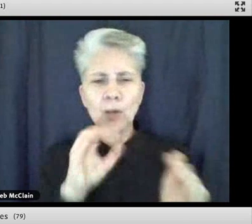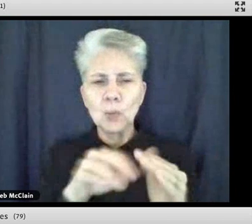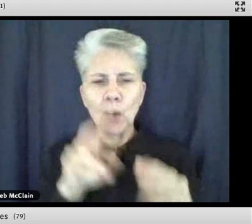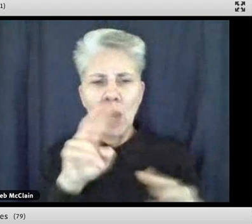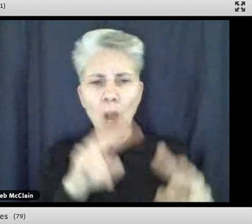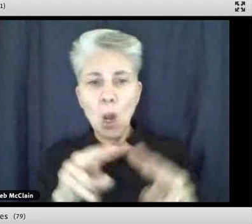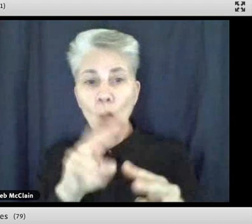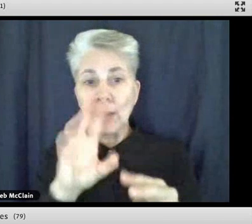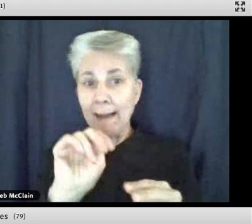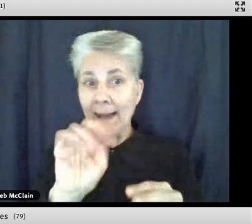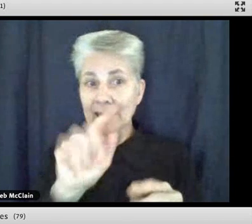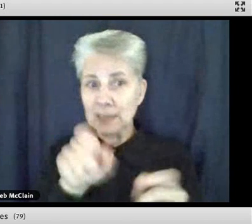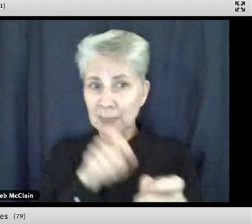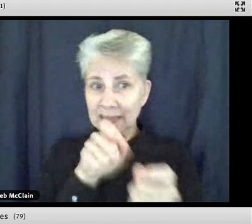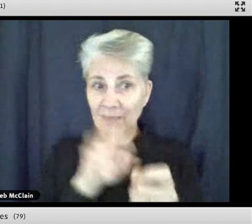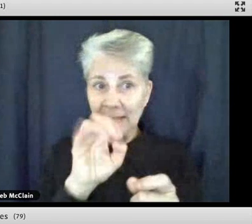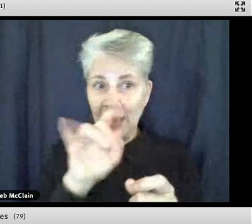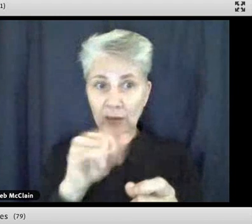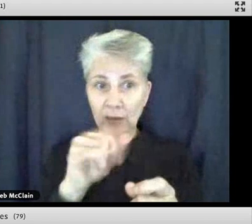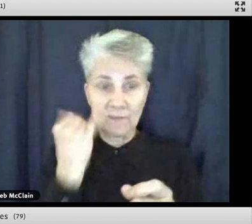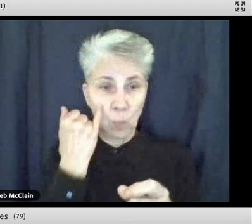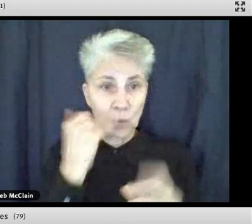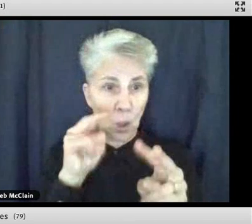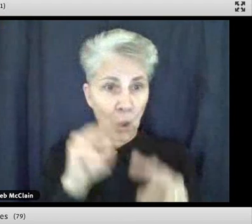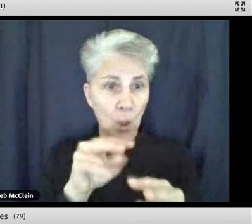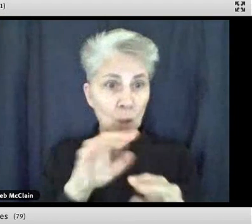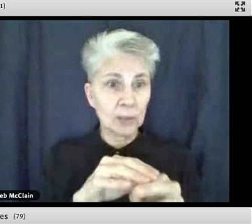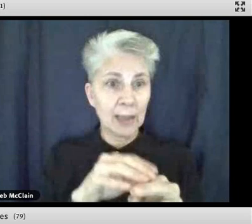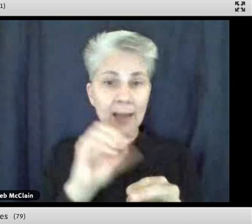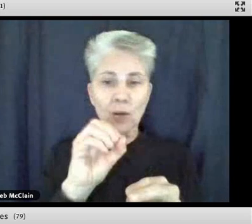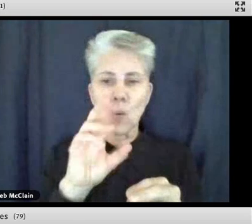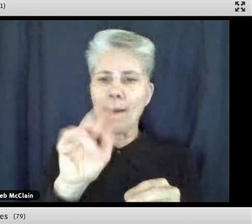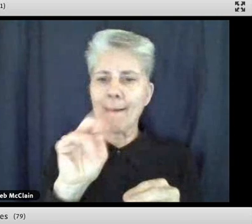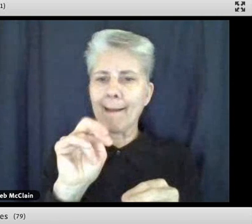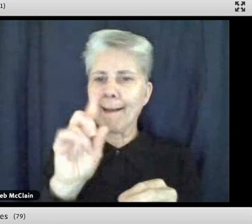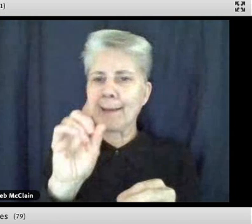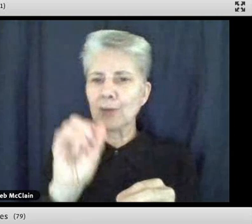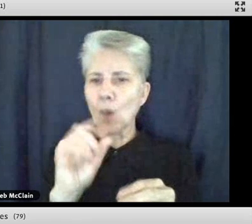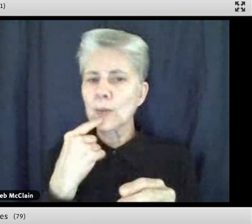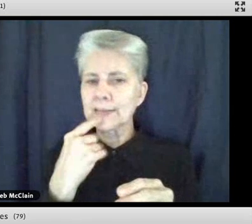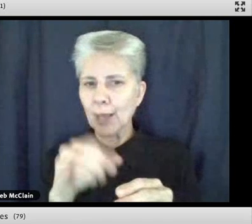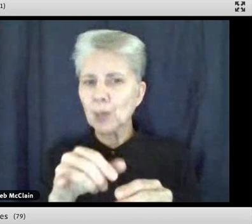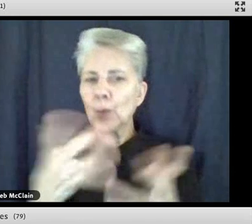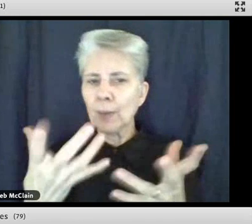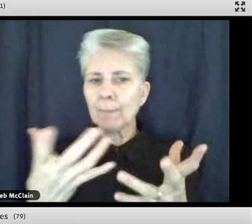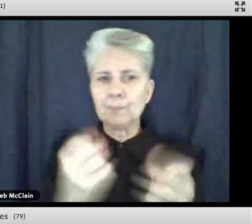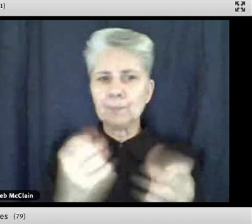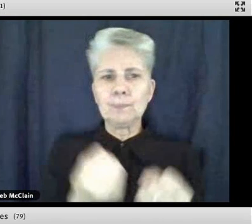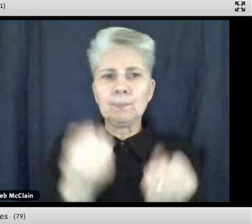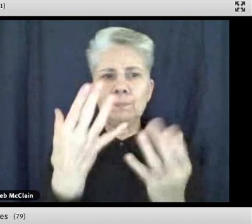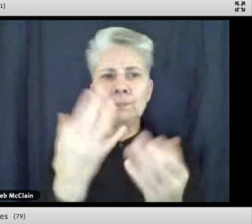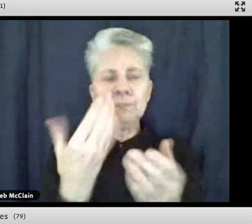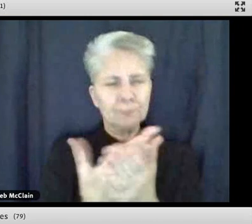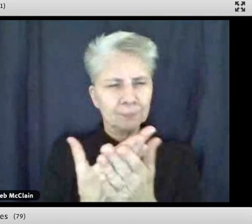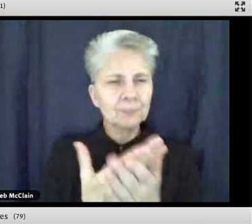wanted to look at Orlando, it'll tell you, how many are confirmed, how many deaths, how many are active.